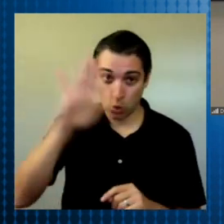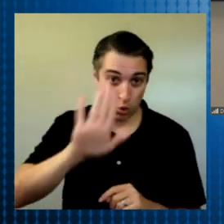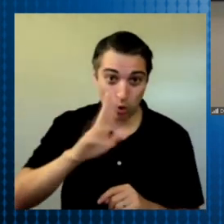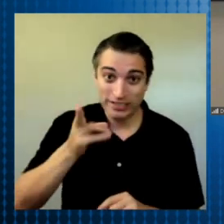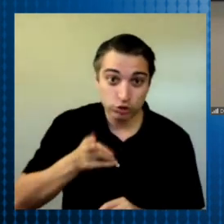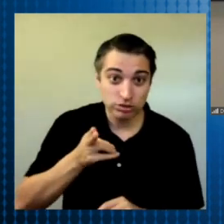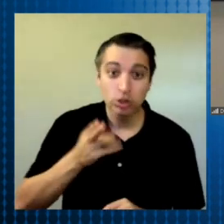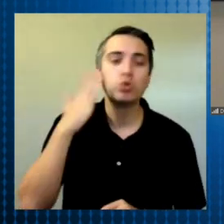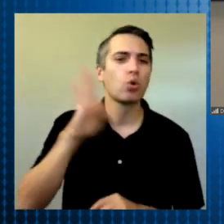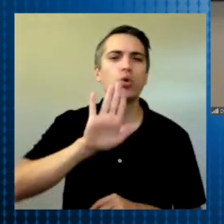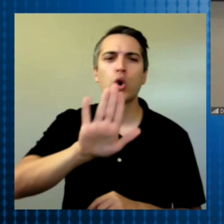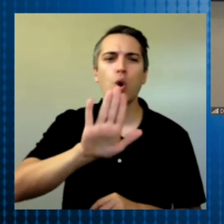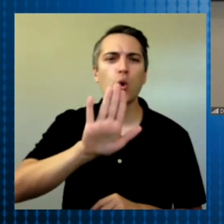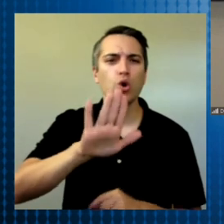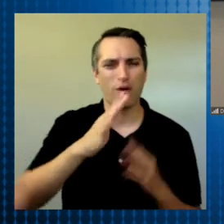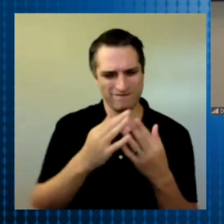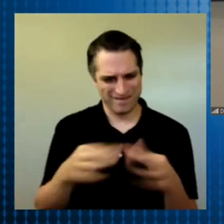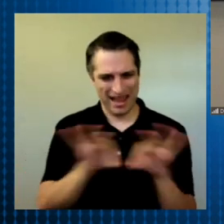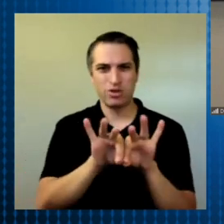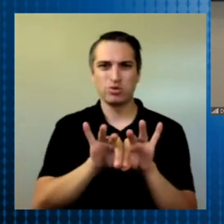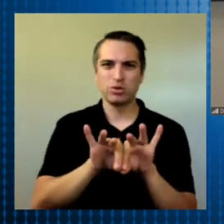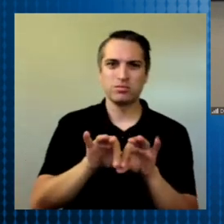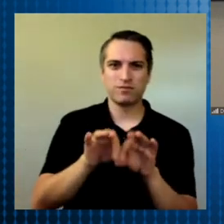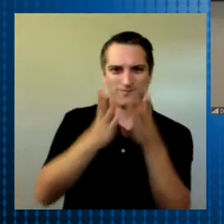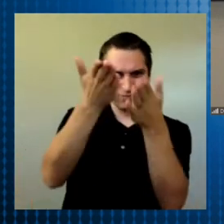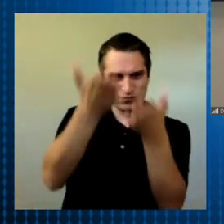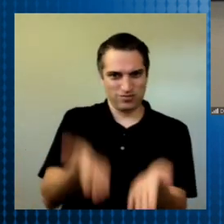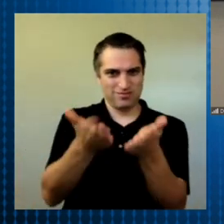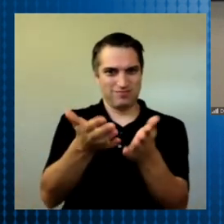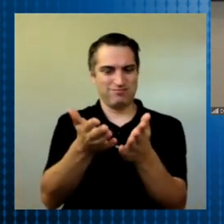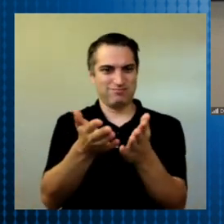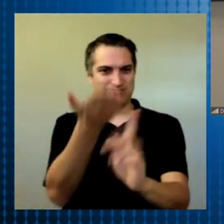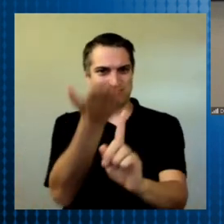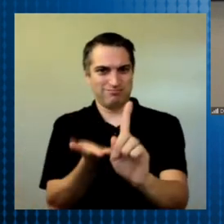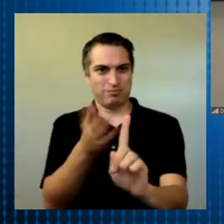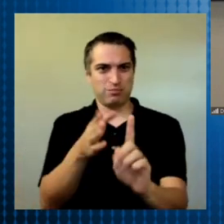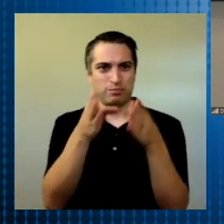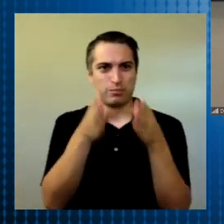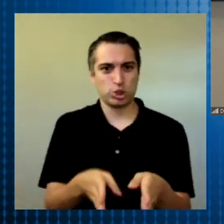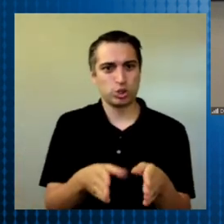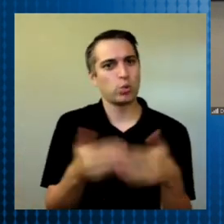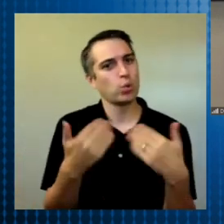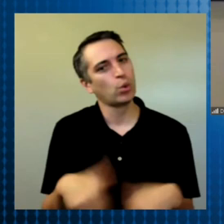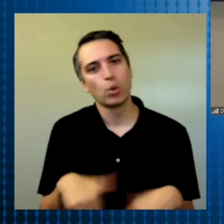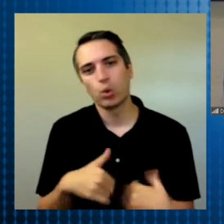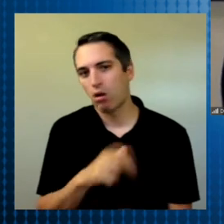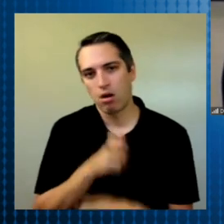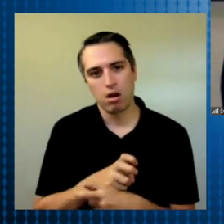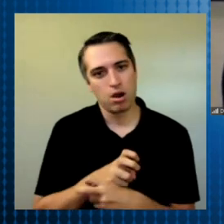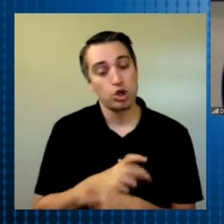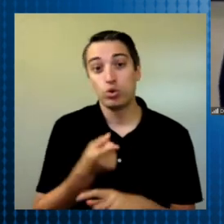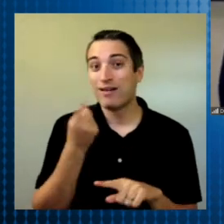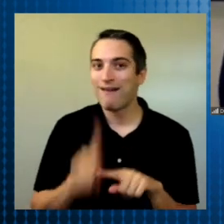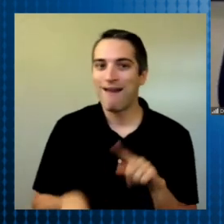know the value of you as a person, I think you have a long day. Because you can't tell me Black